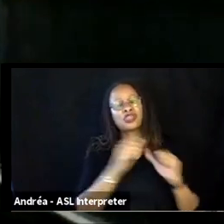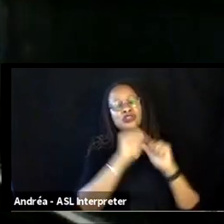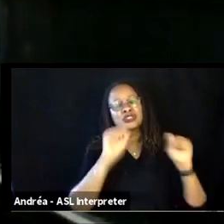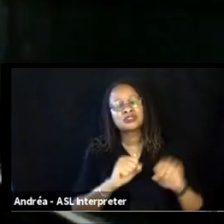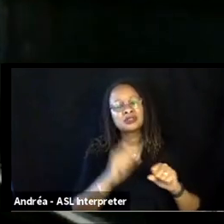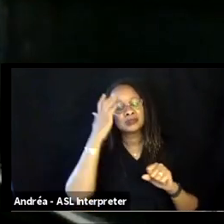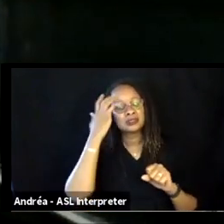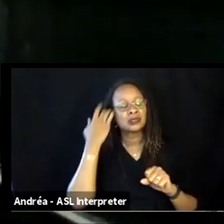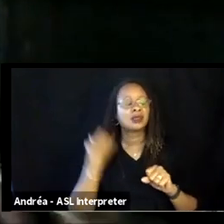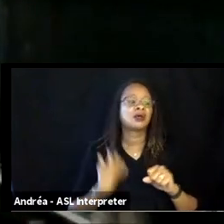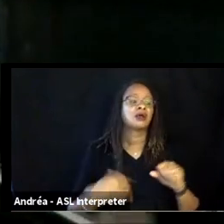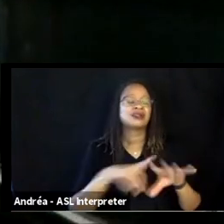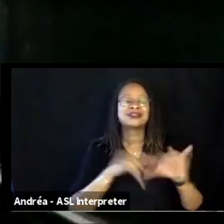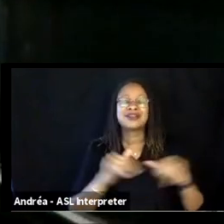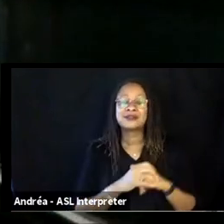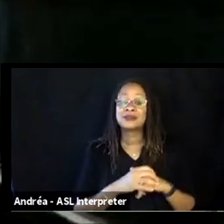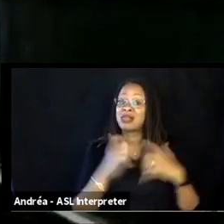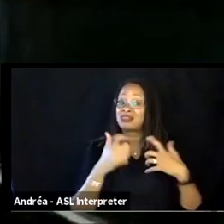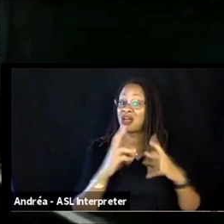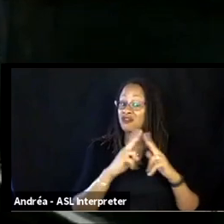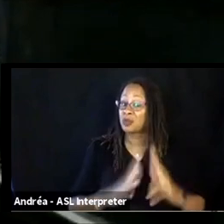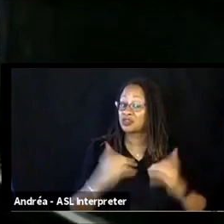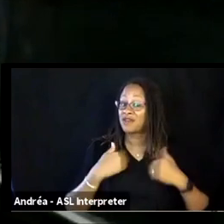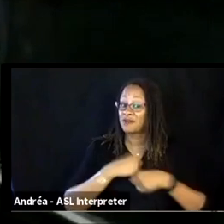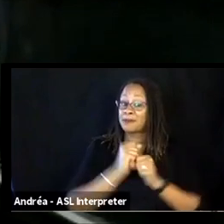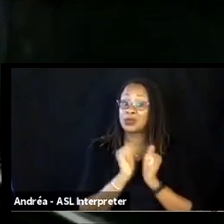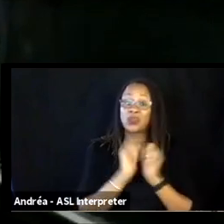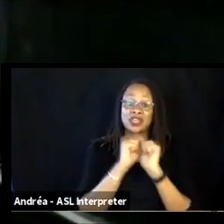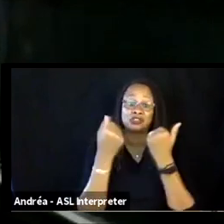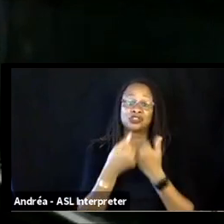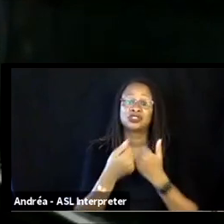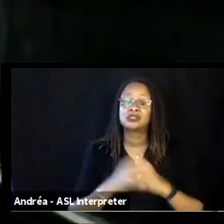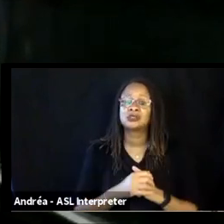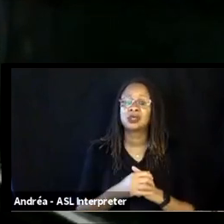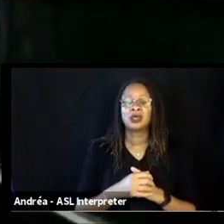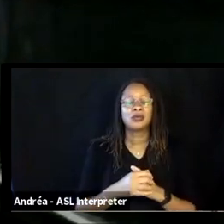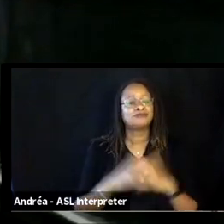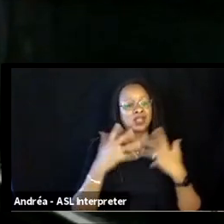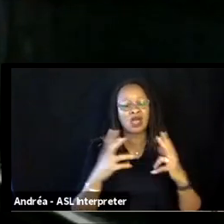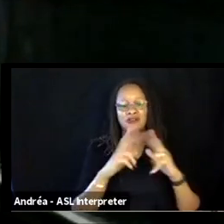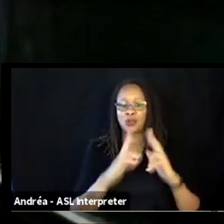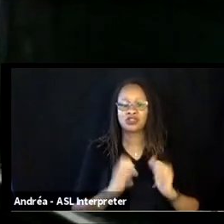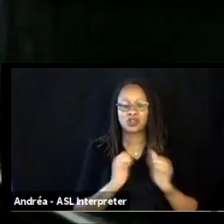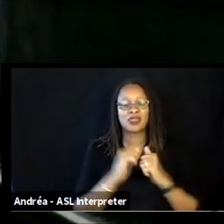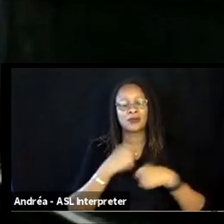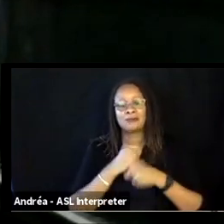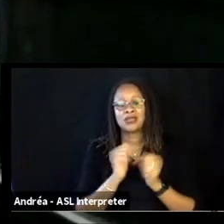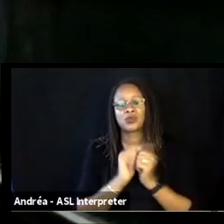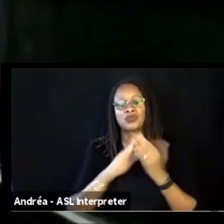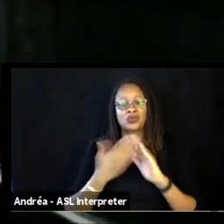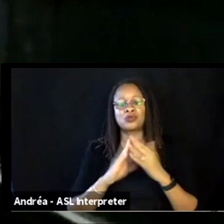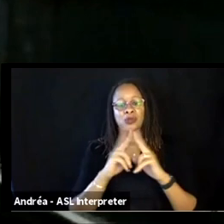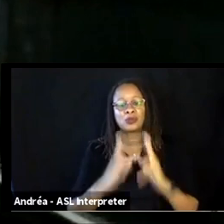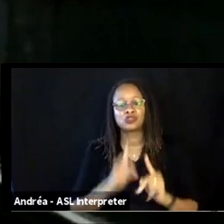well. You know, tons of partnerships that have been made with our agencies, you know, tons of partnerships that have been made also with community partners